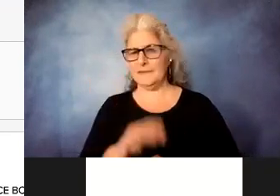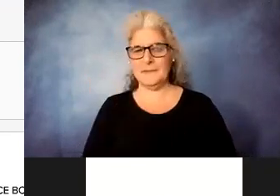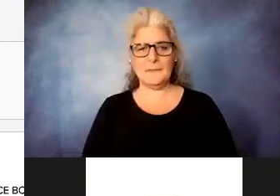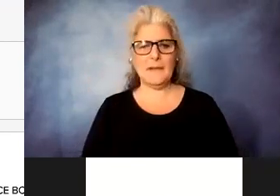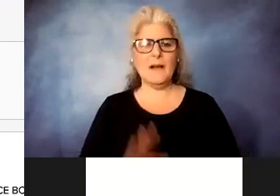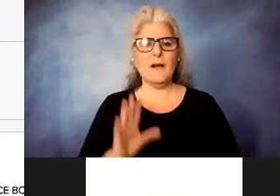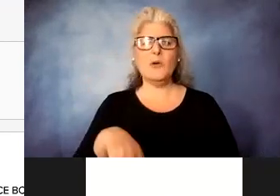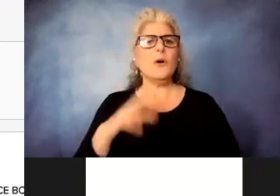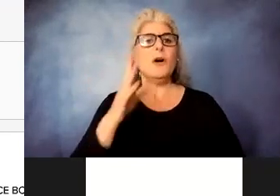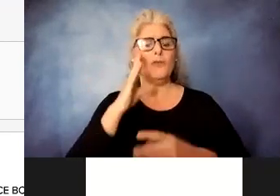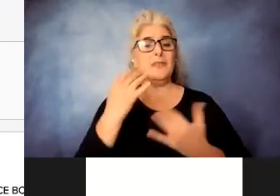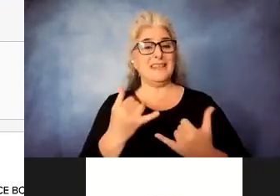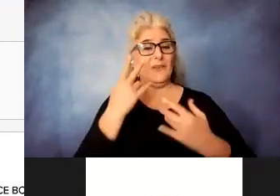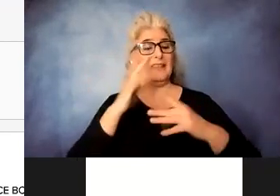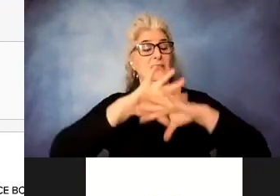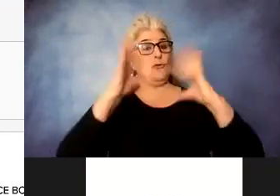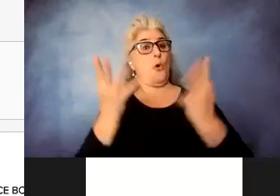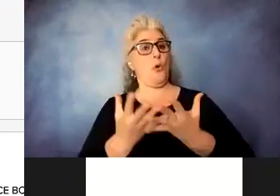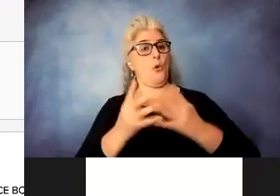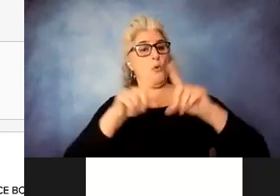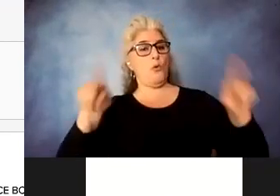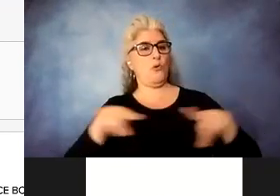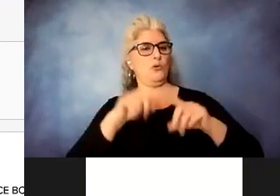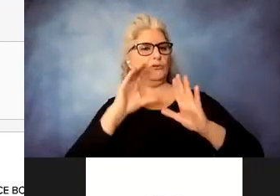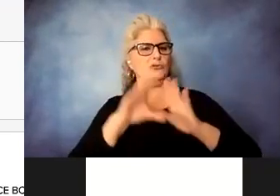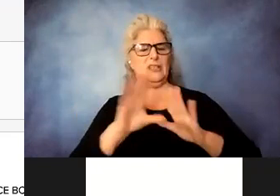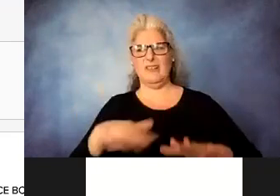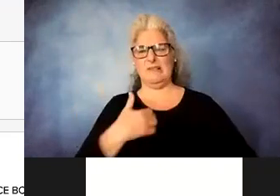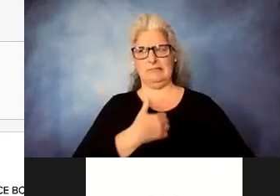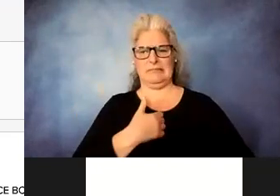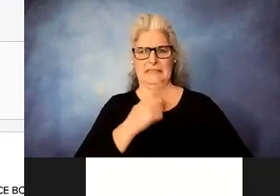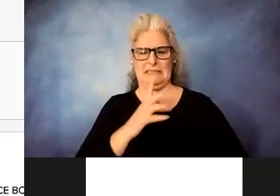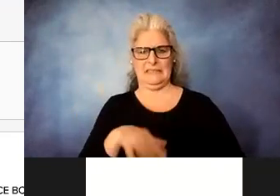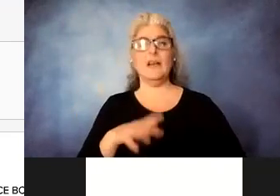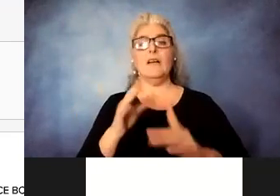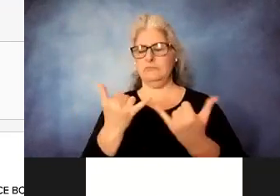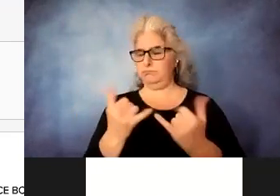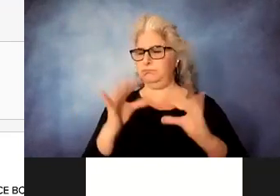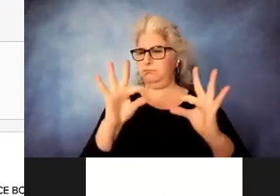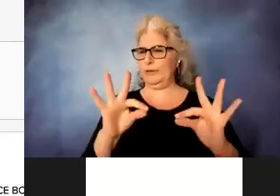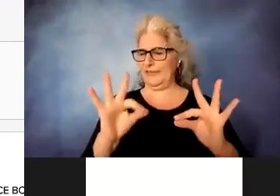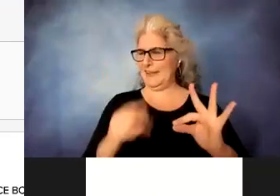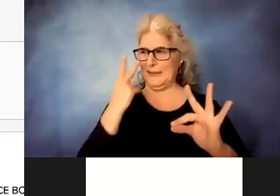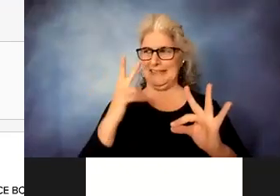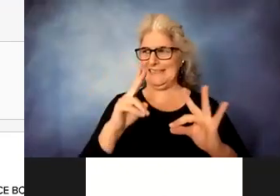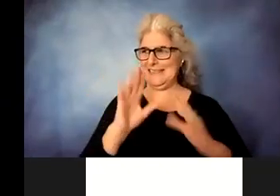Actually, I can see your whole screen, not just the video screen. Oh dear. Okay. There you go. Now I see the video.